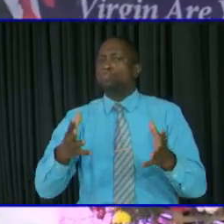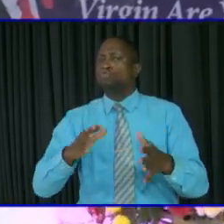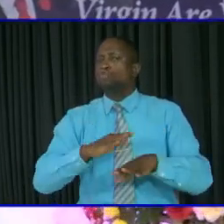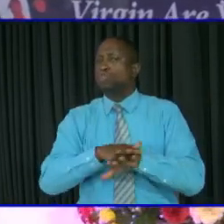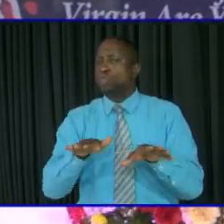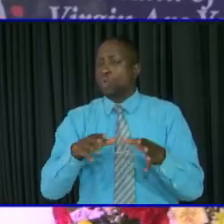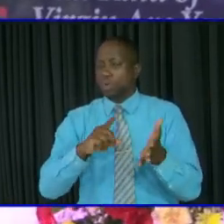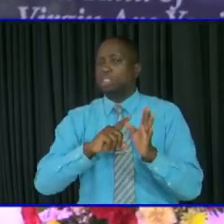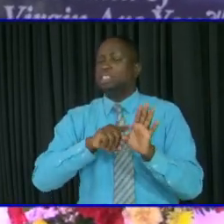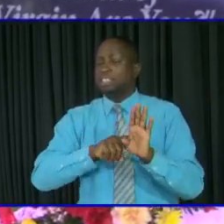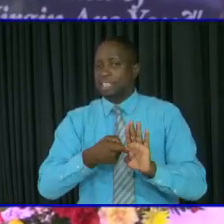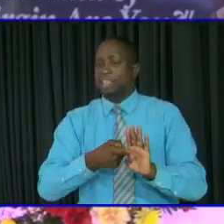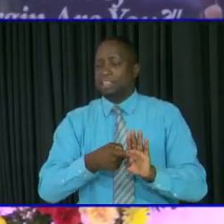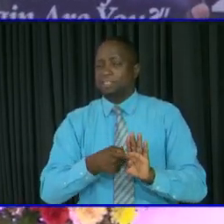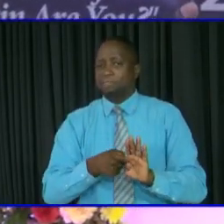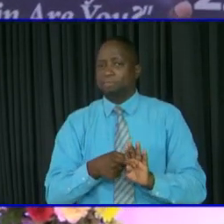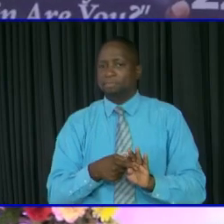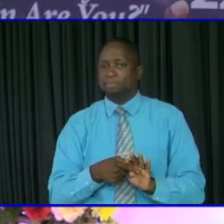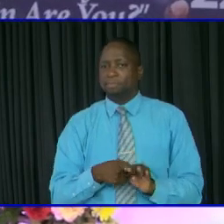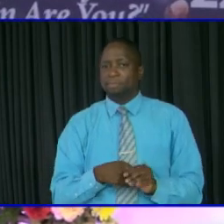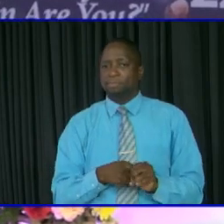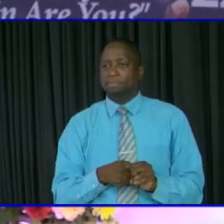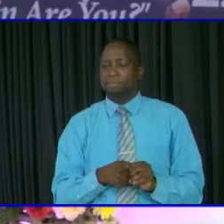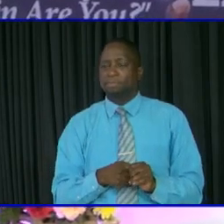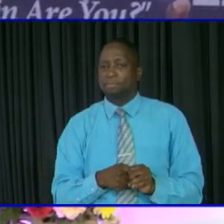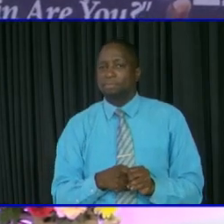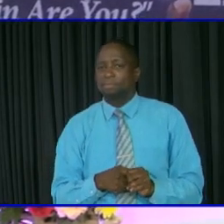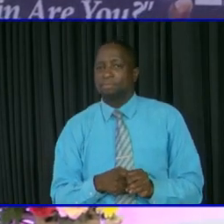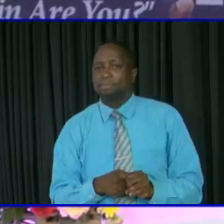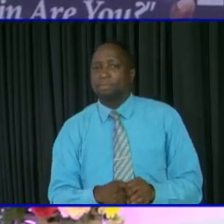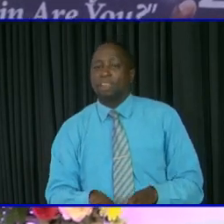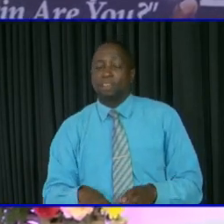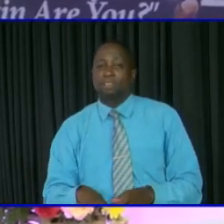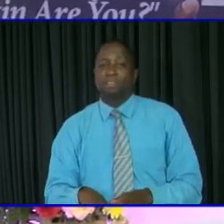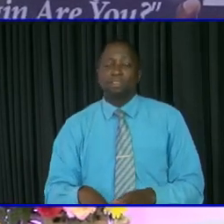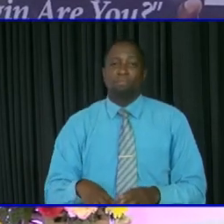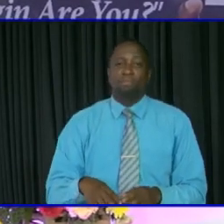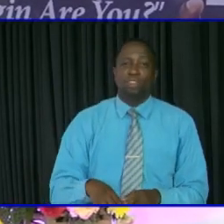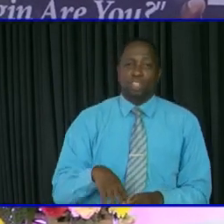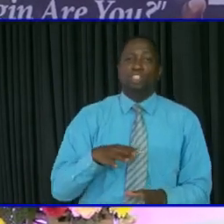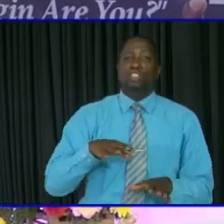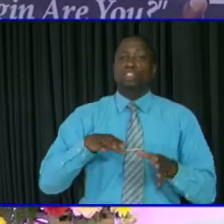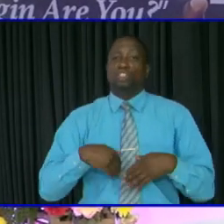step. The first step to Jesus. It is one step of faith. And